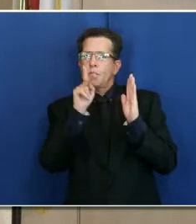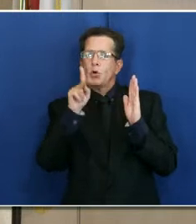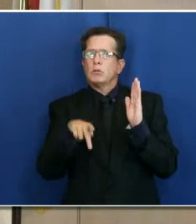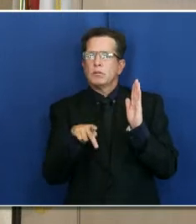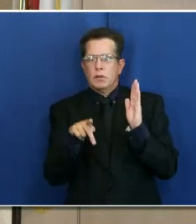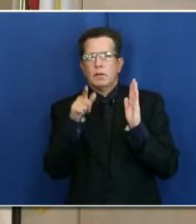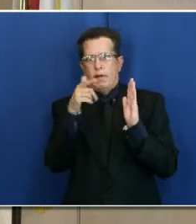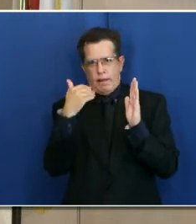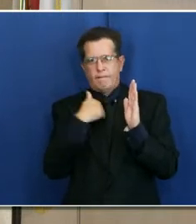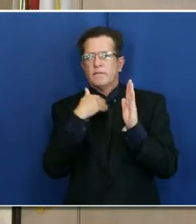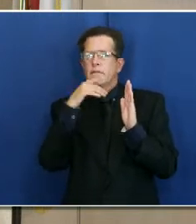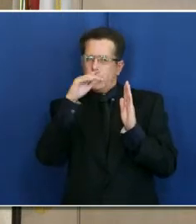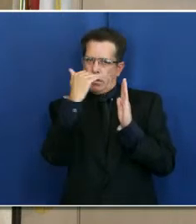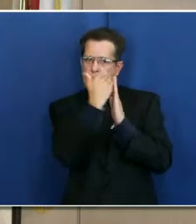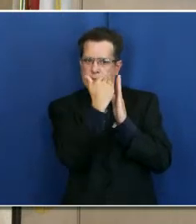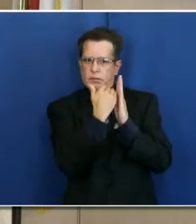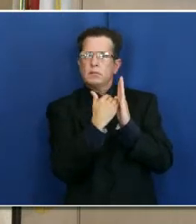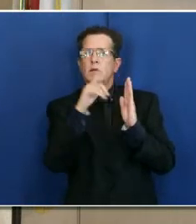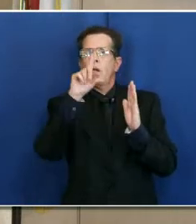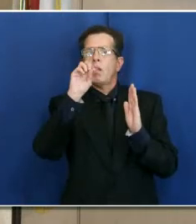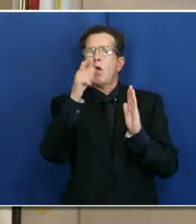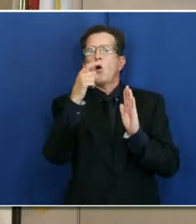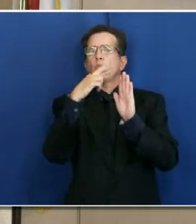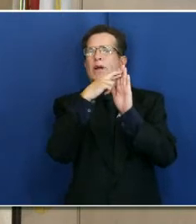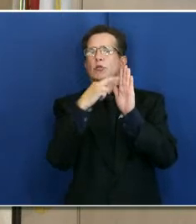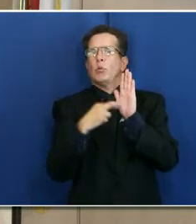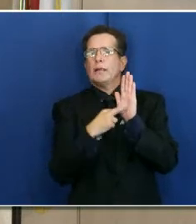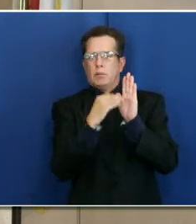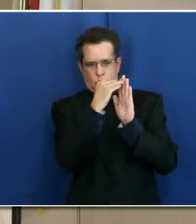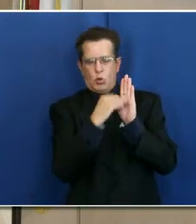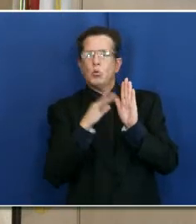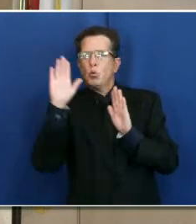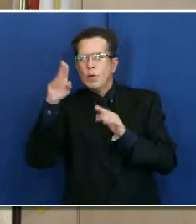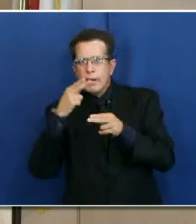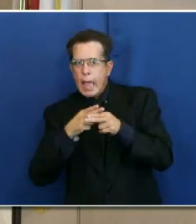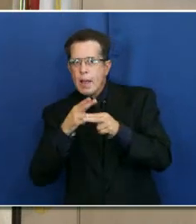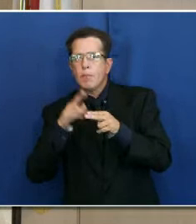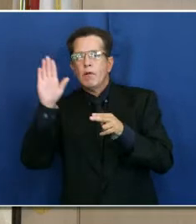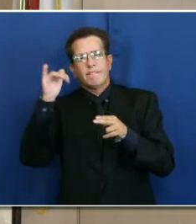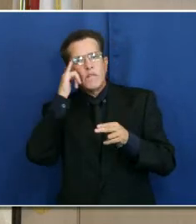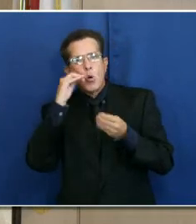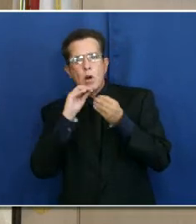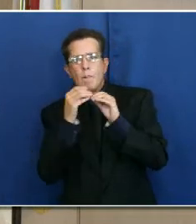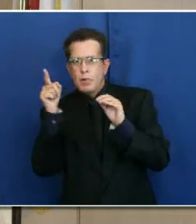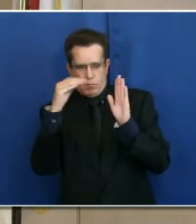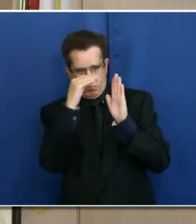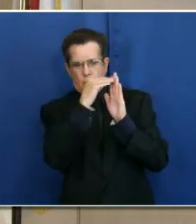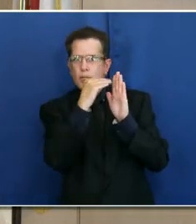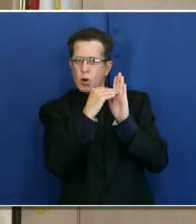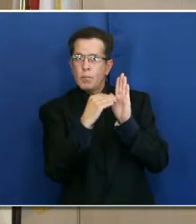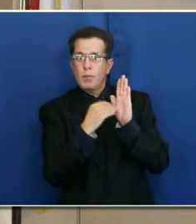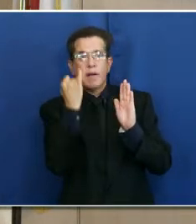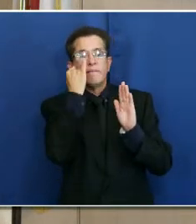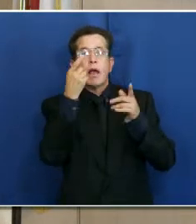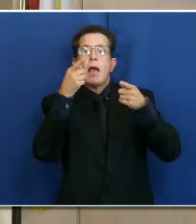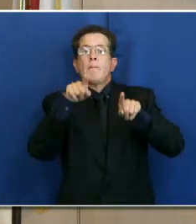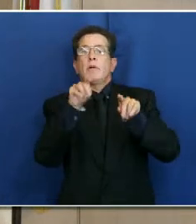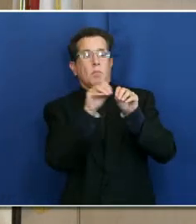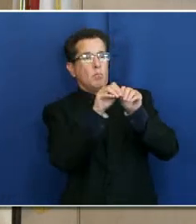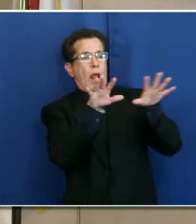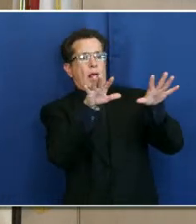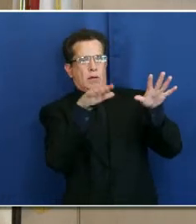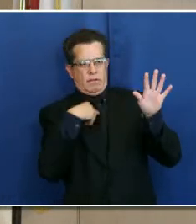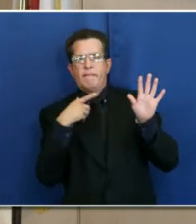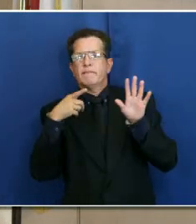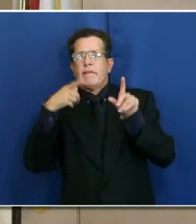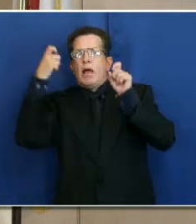an appointment log or a registration log, so that if there are outbreaks in those facilities, that